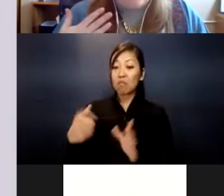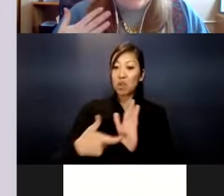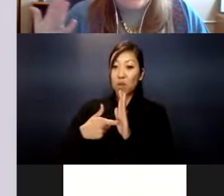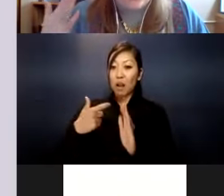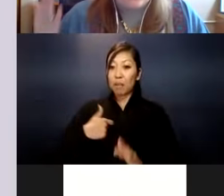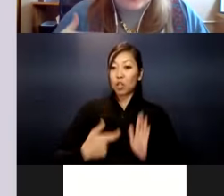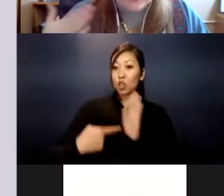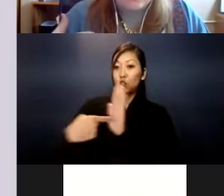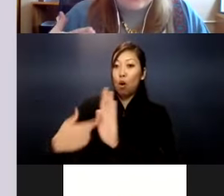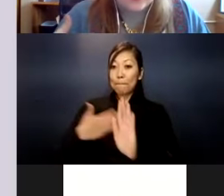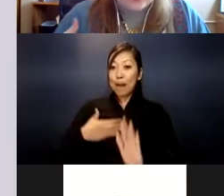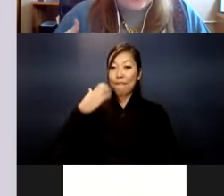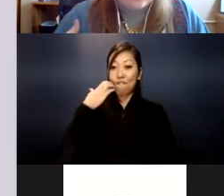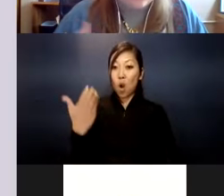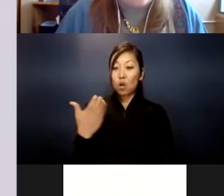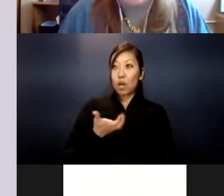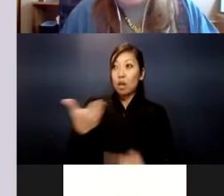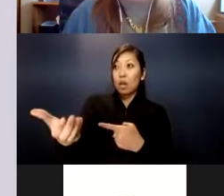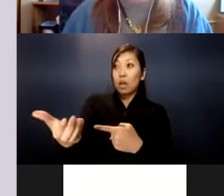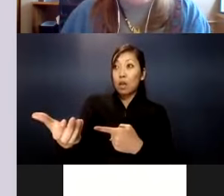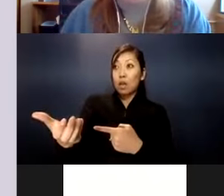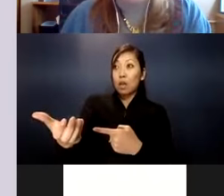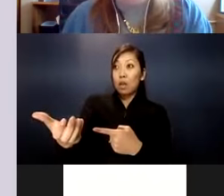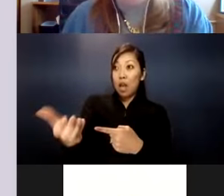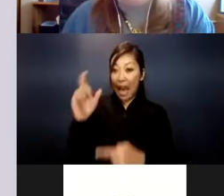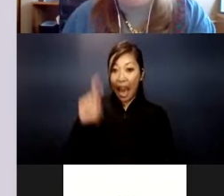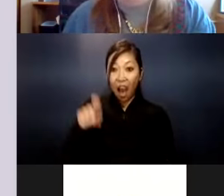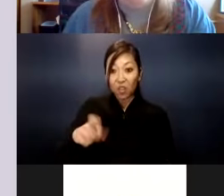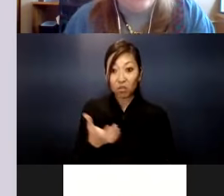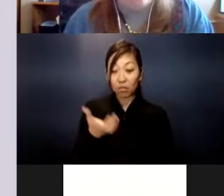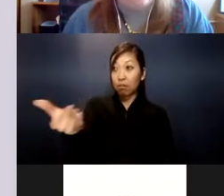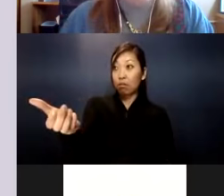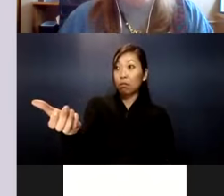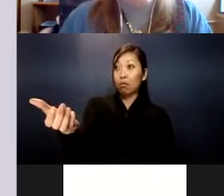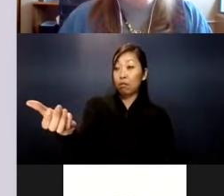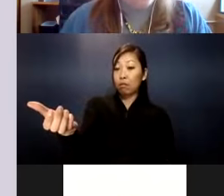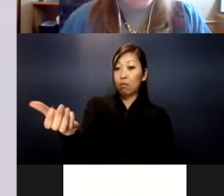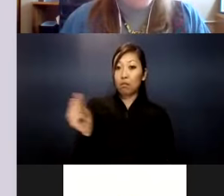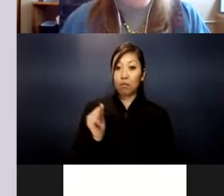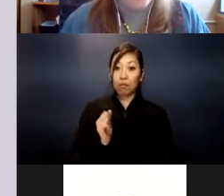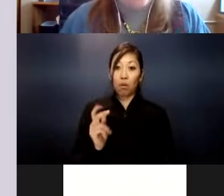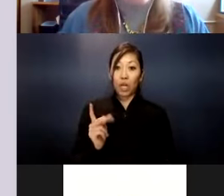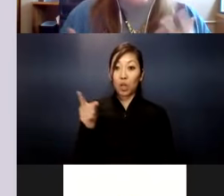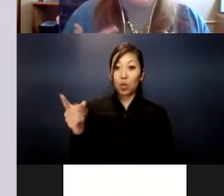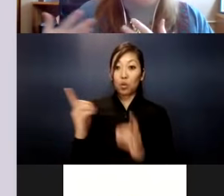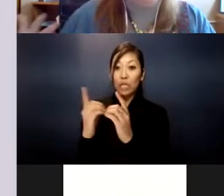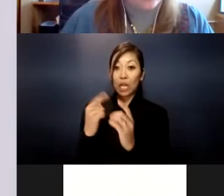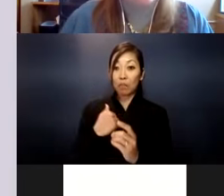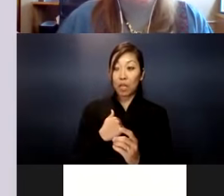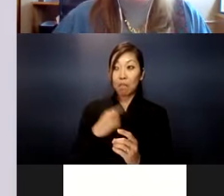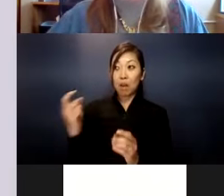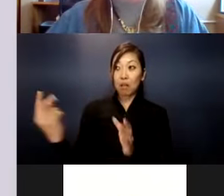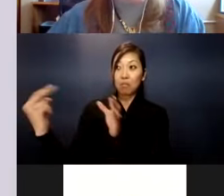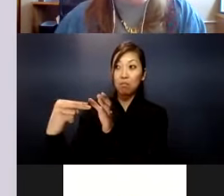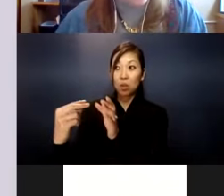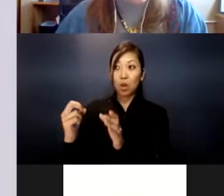have internalized the idea that they have to hand over their digital privacy to the person they're dating as a measure of